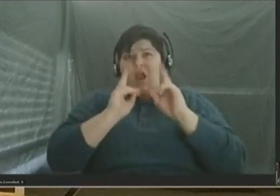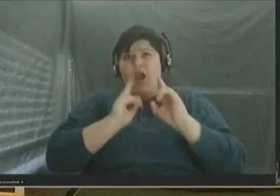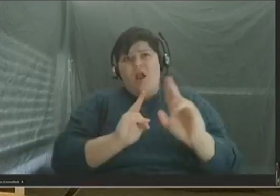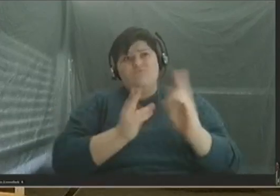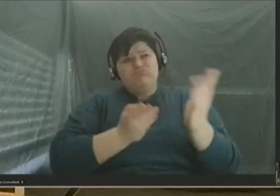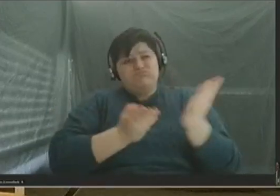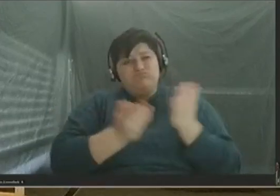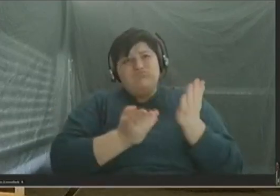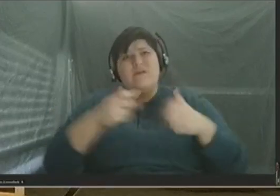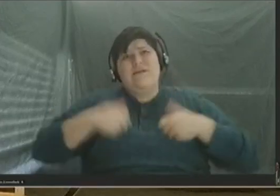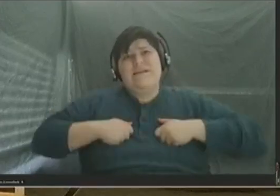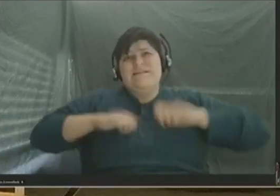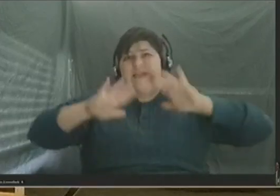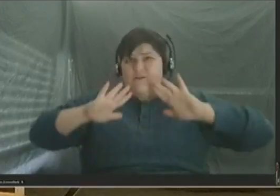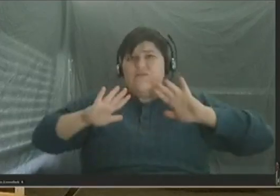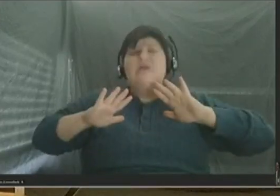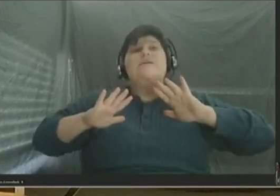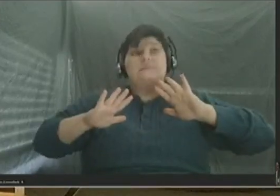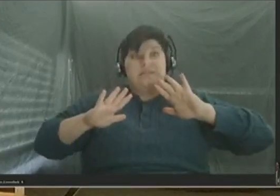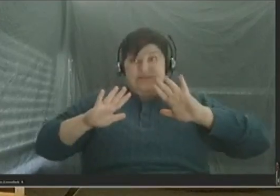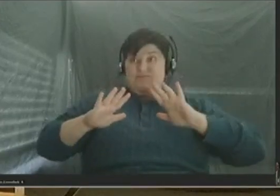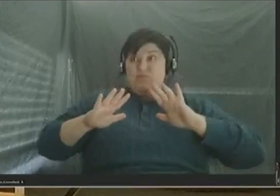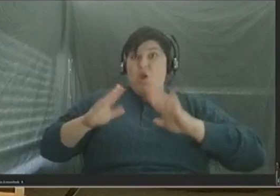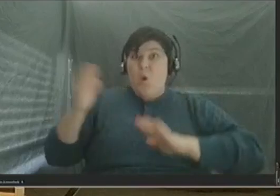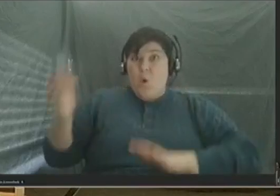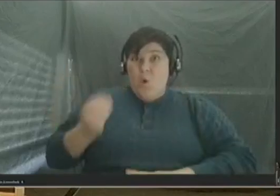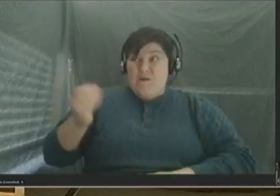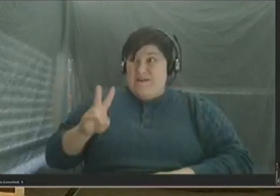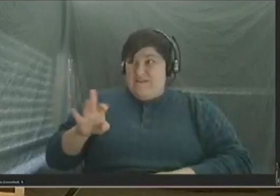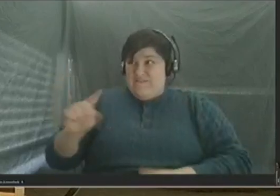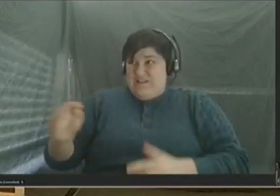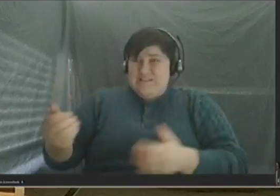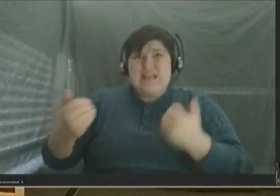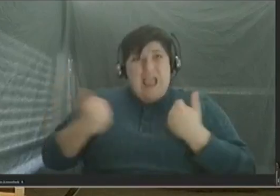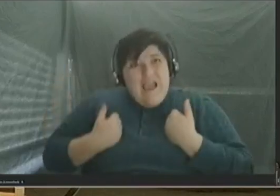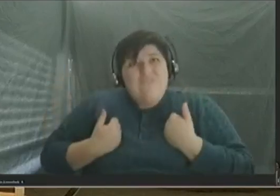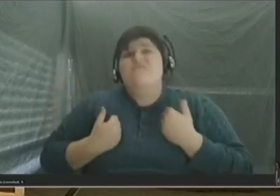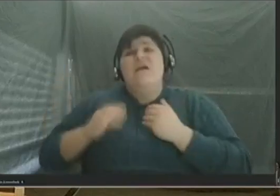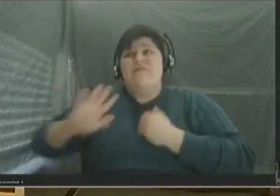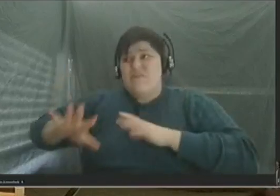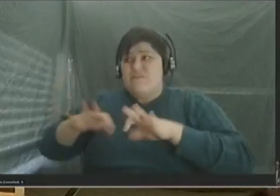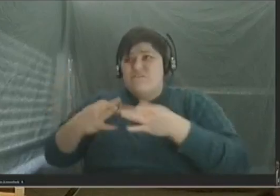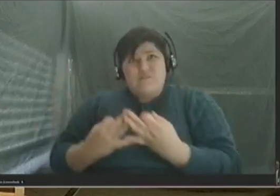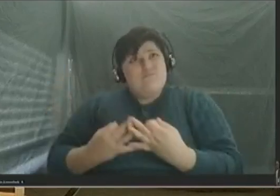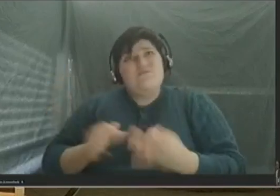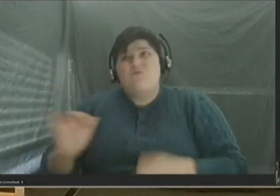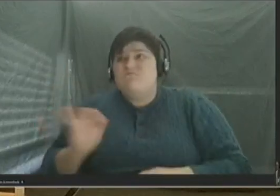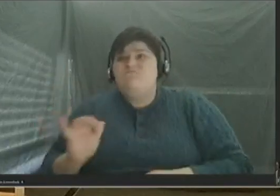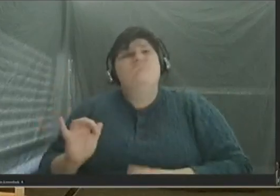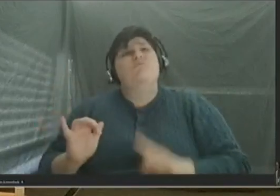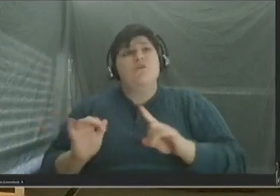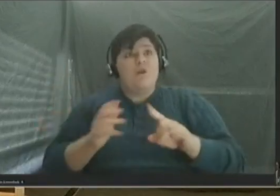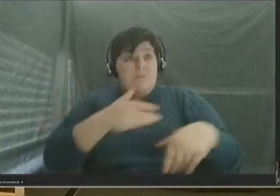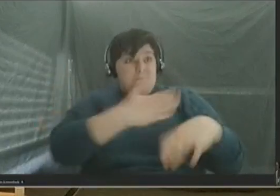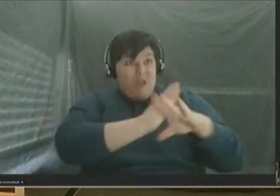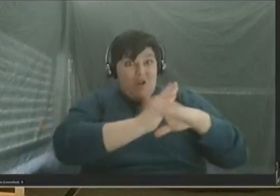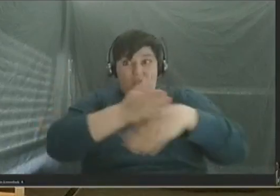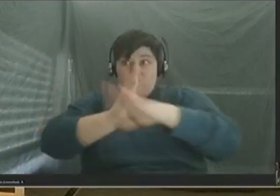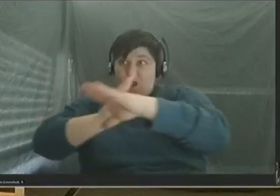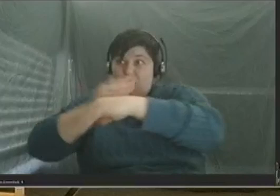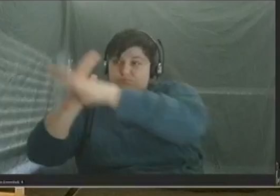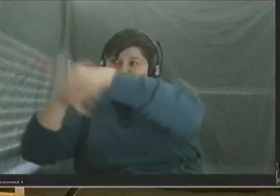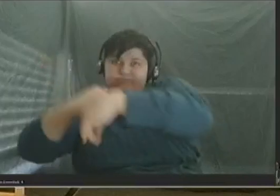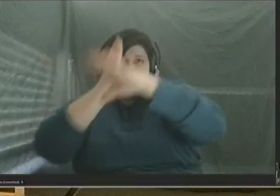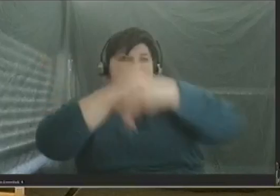and sacrifices made by Oregon's veterans and their families, removing barriers and empowering the